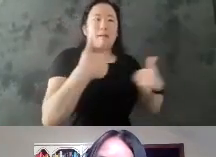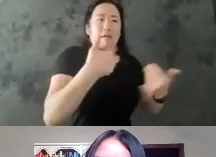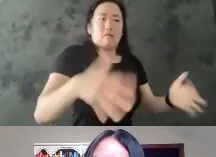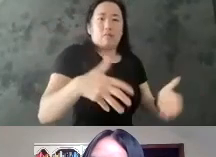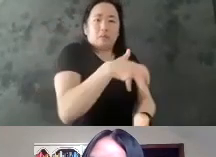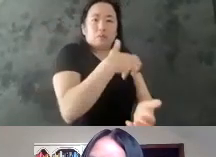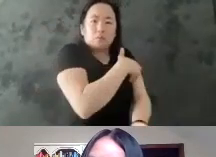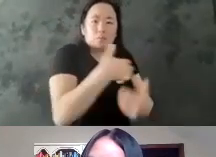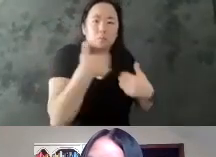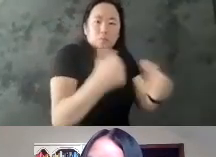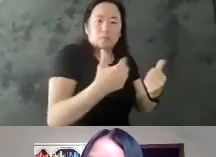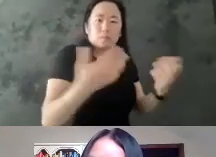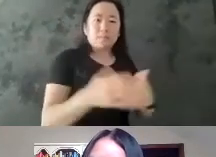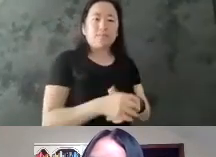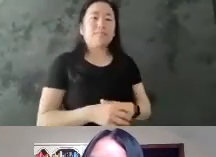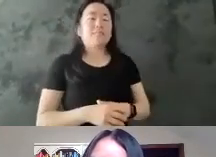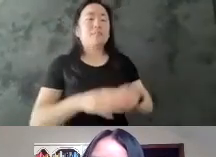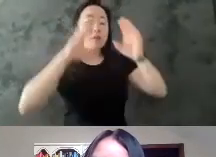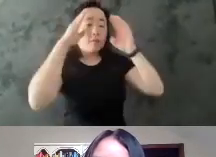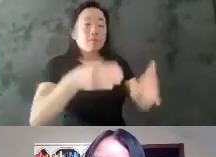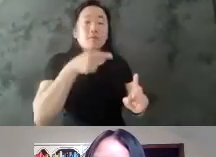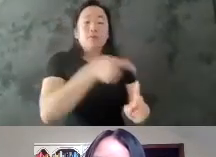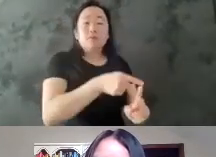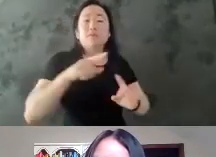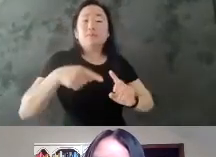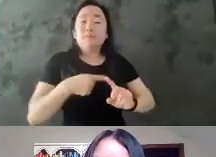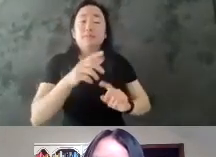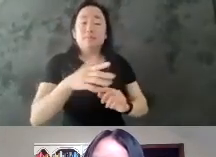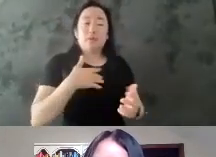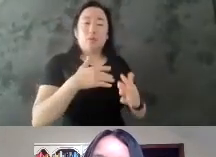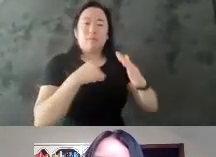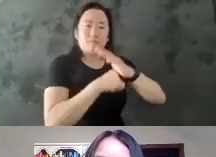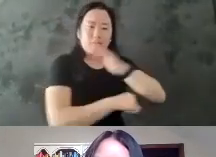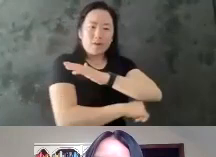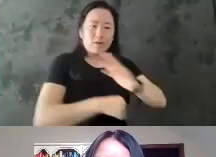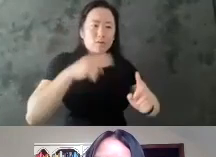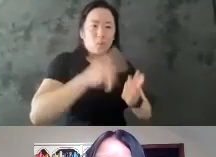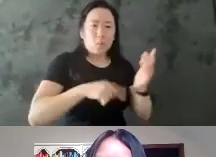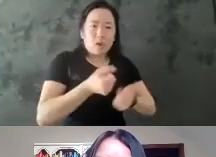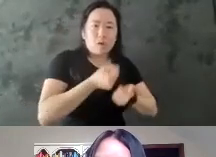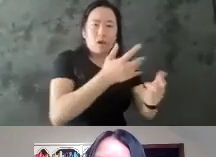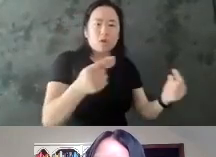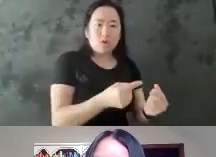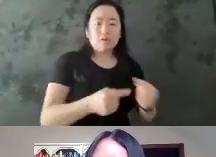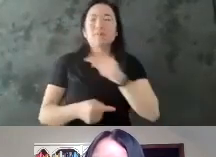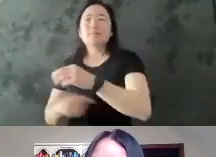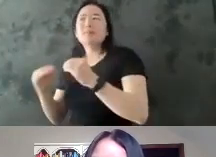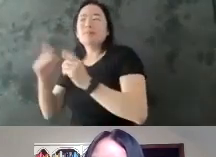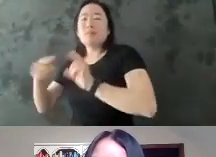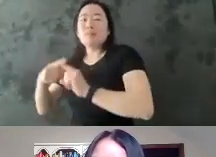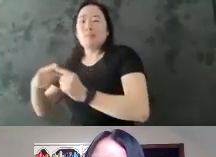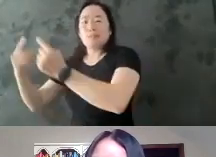harm, whereas trauma-informed care is sometimes more about responding to what has caused the harm. It's not necessarily looking